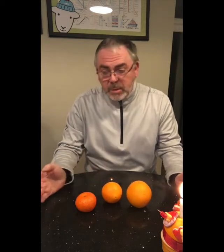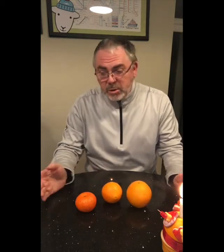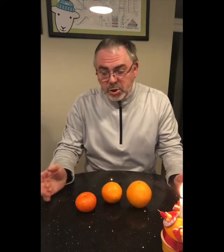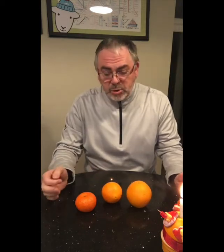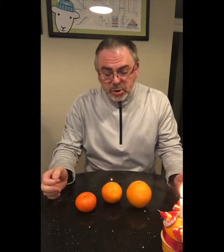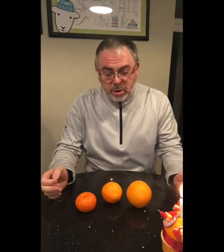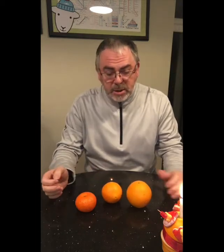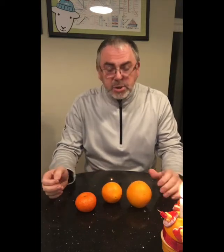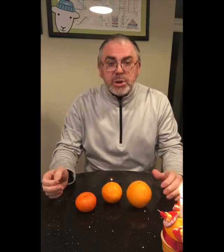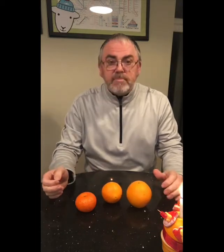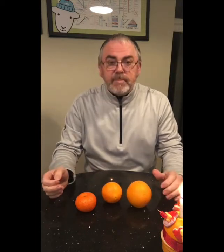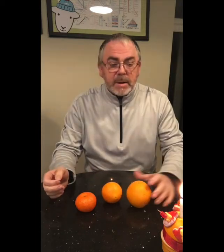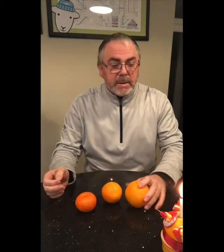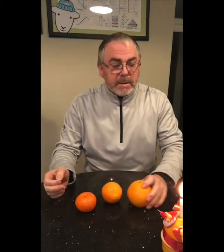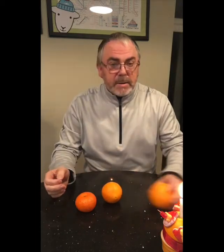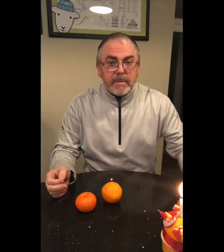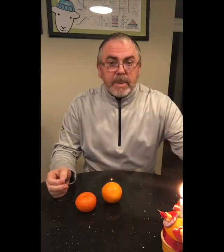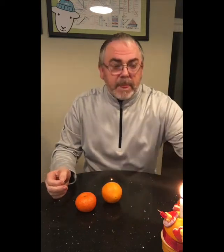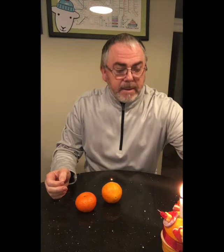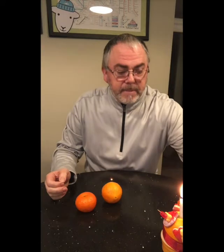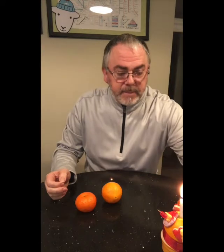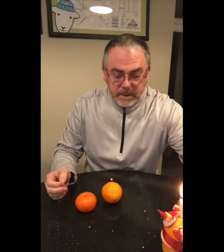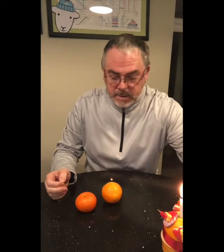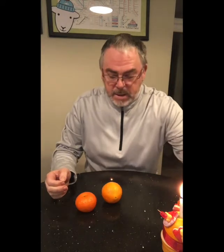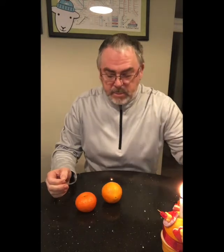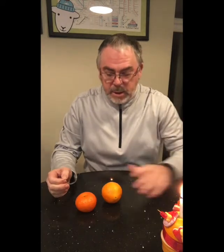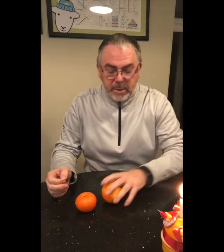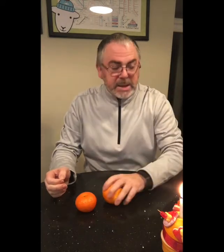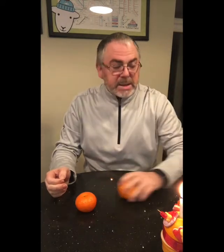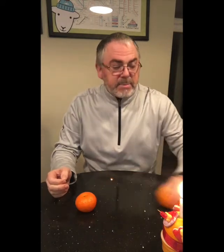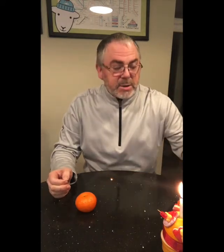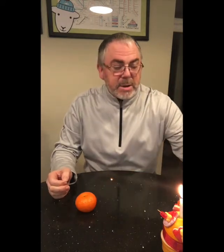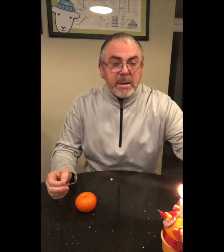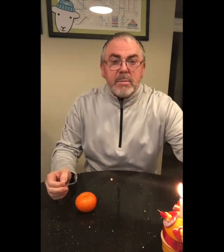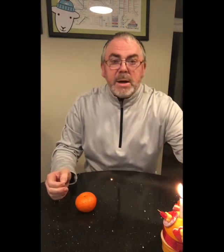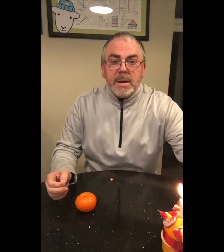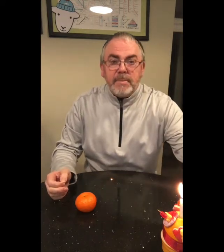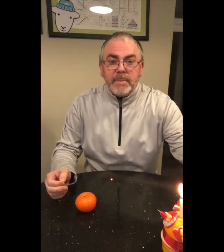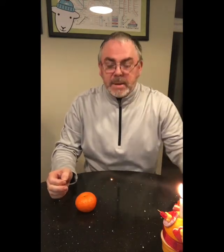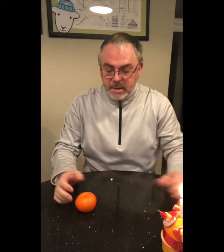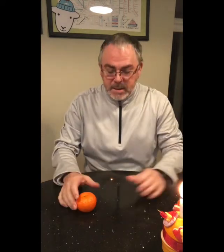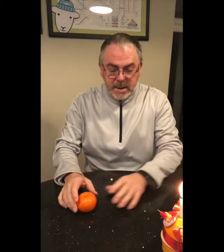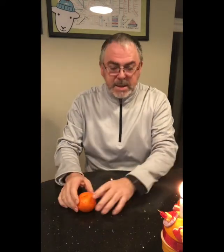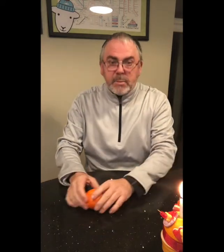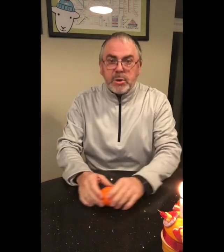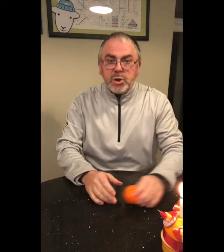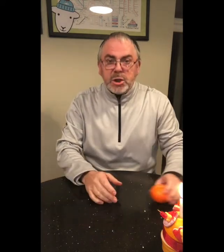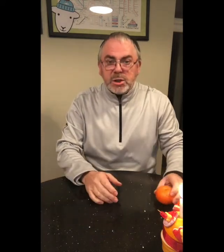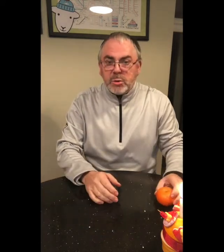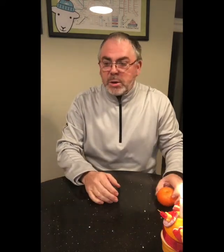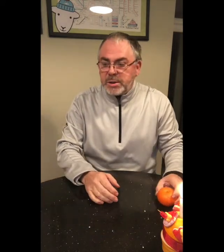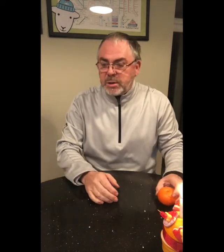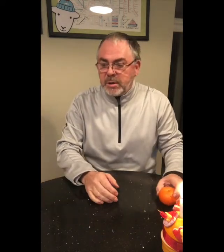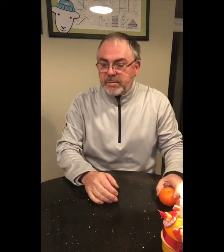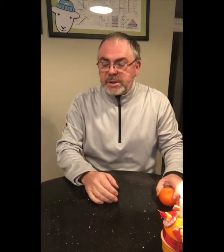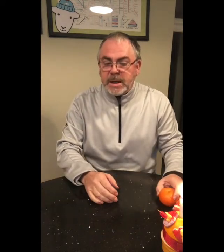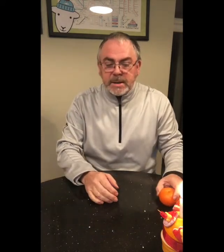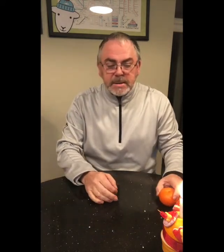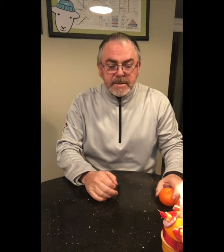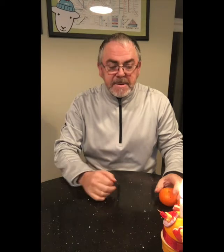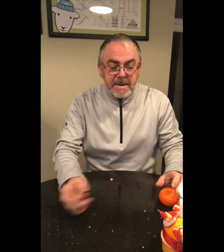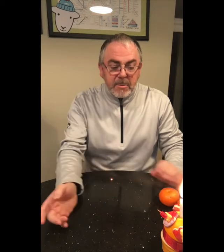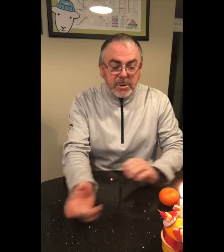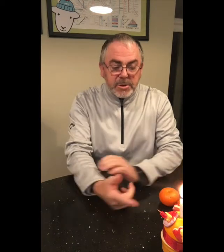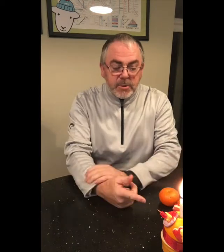satsumas, choose an orange. Okay, I'm going to place them two out of the way and that one just to one side for a